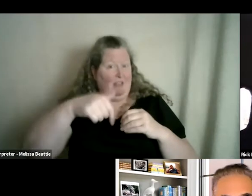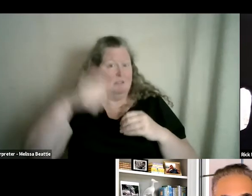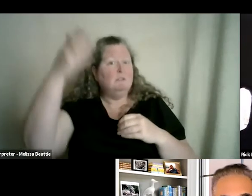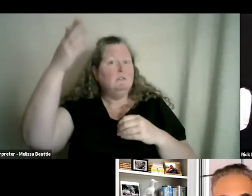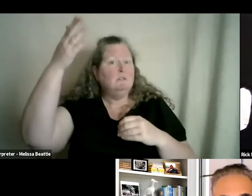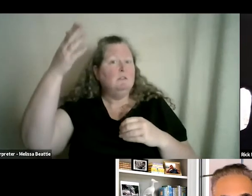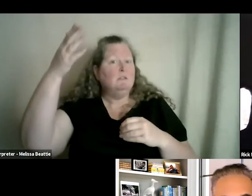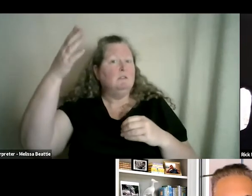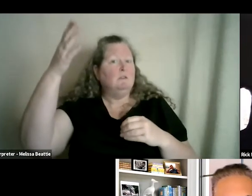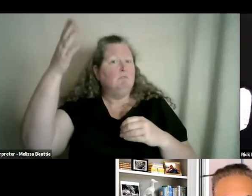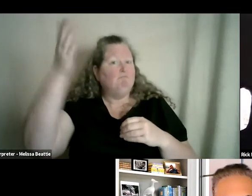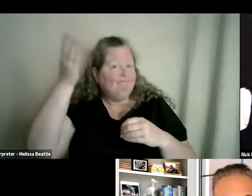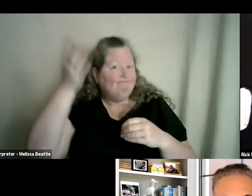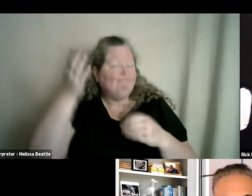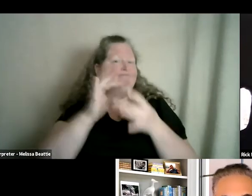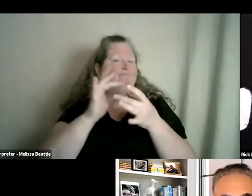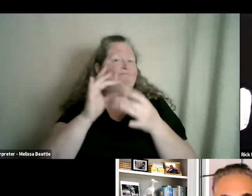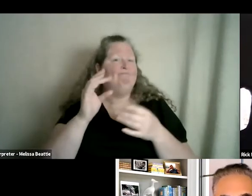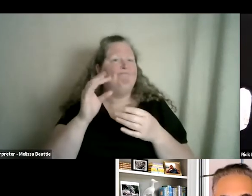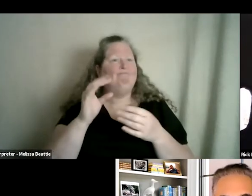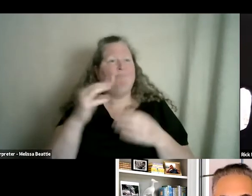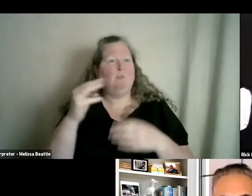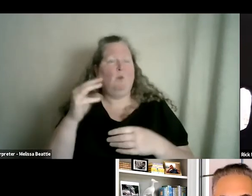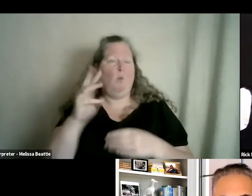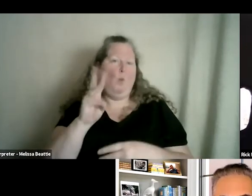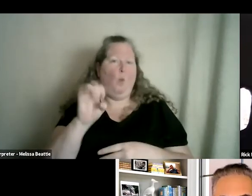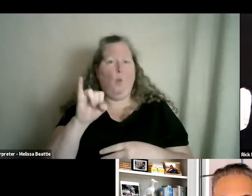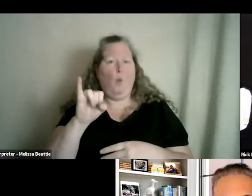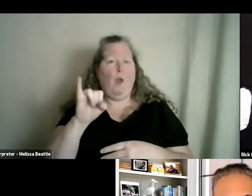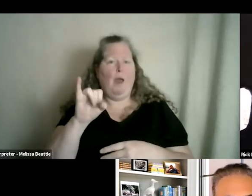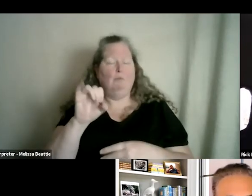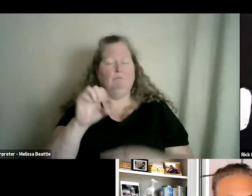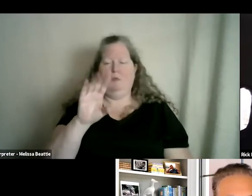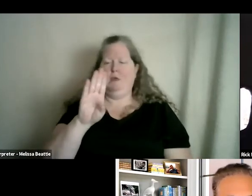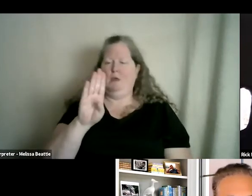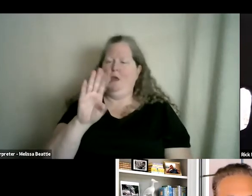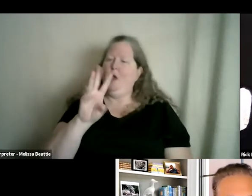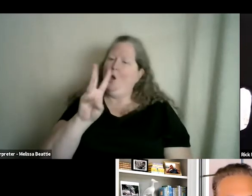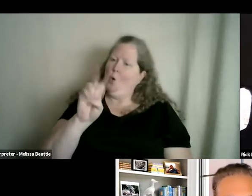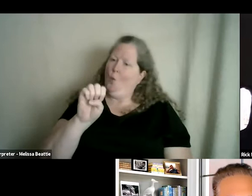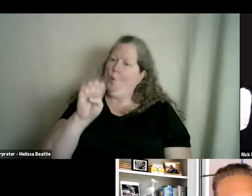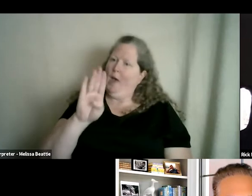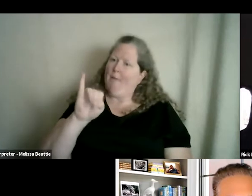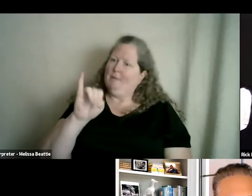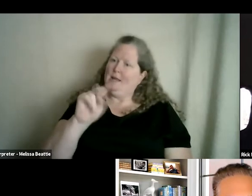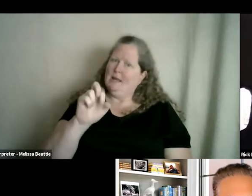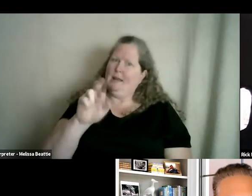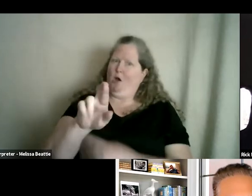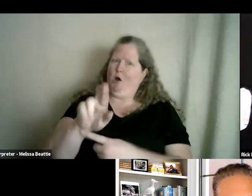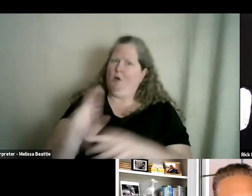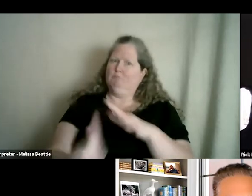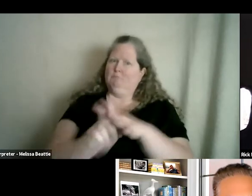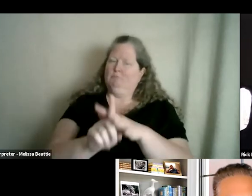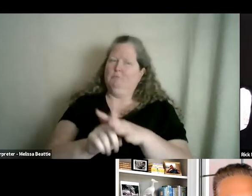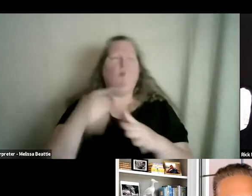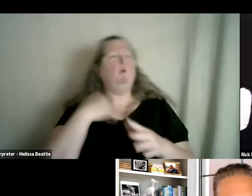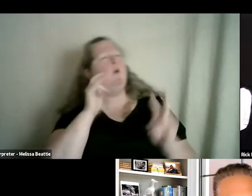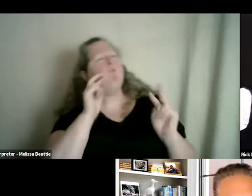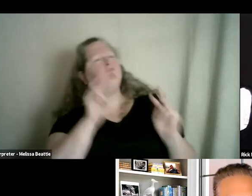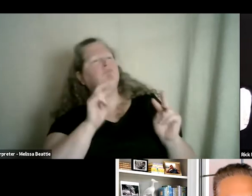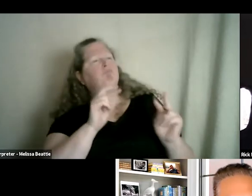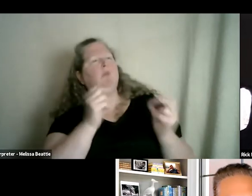my class this semester, one of our students asked if I knew any of the people in the cybersecurity videos we were watching, and I